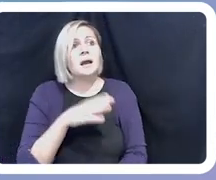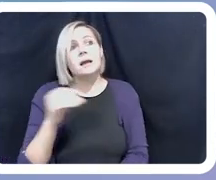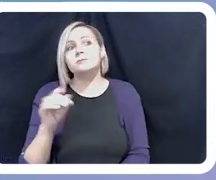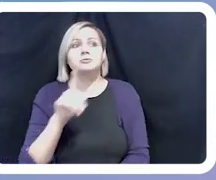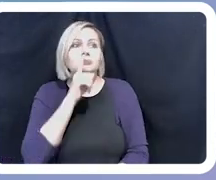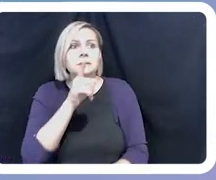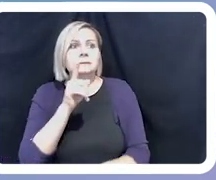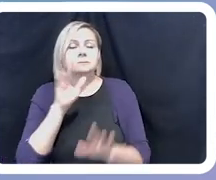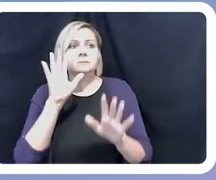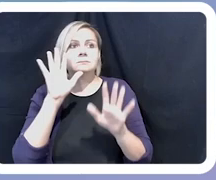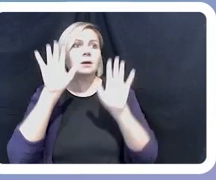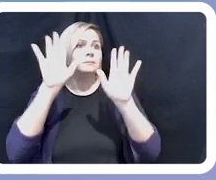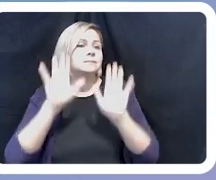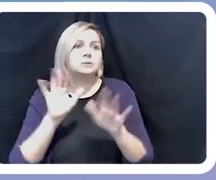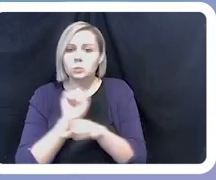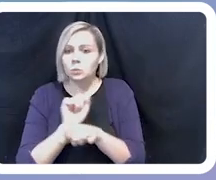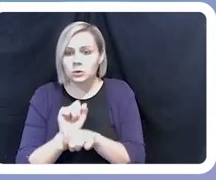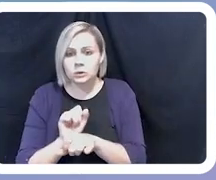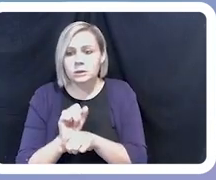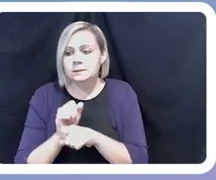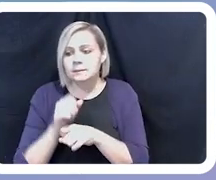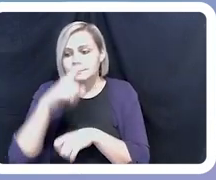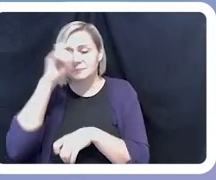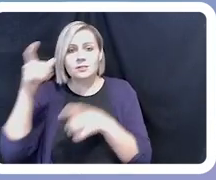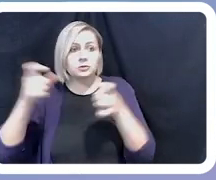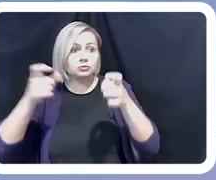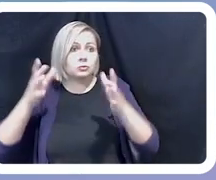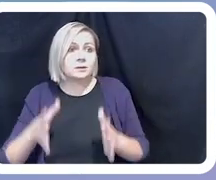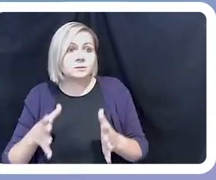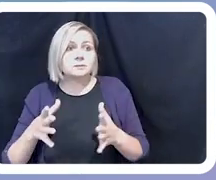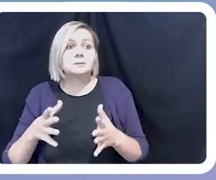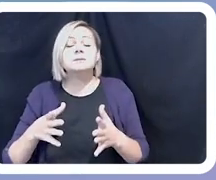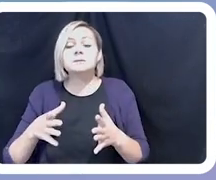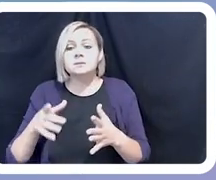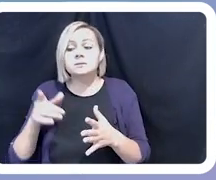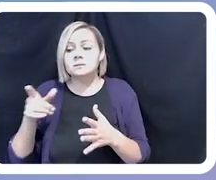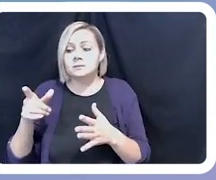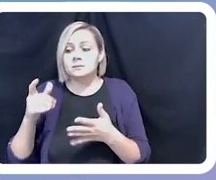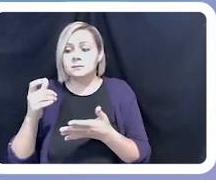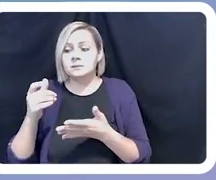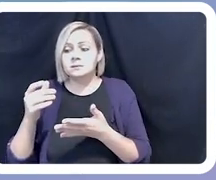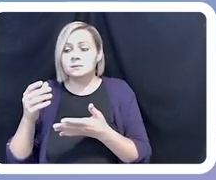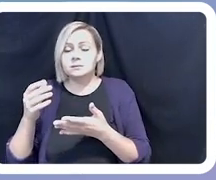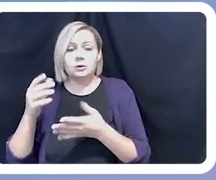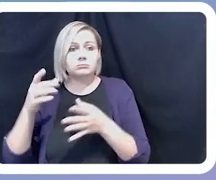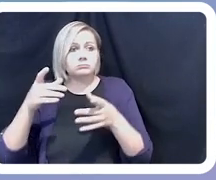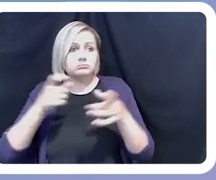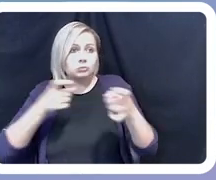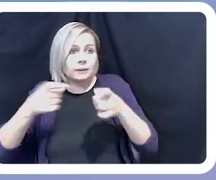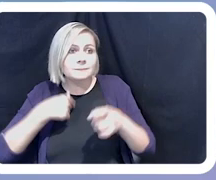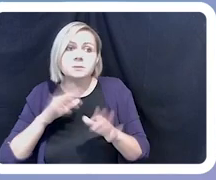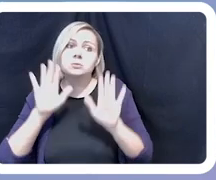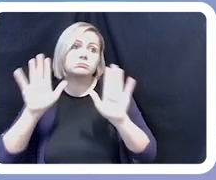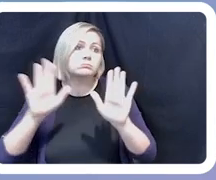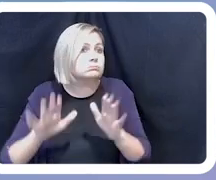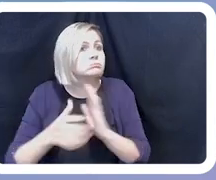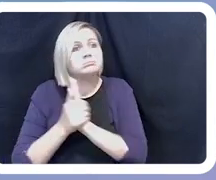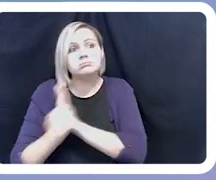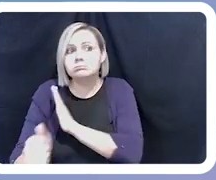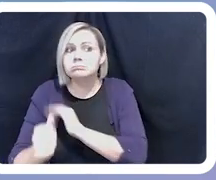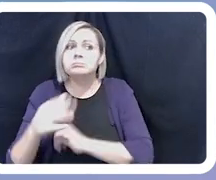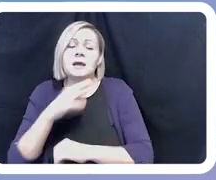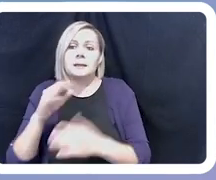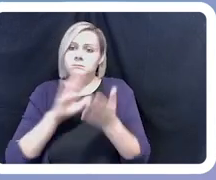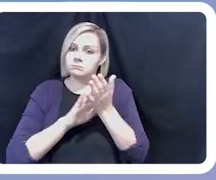really amazing work, I had to say, because the director, Friday Heimel, directed me so well. He complimented me